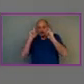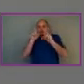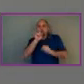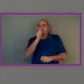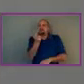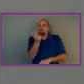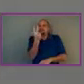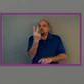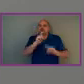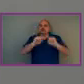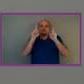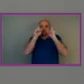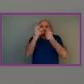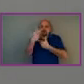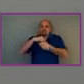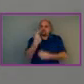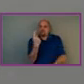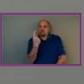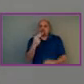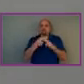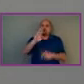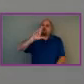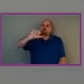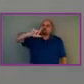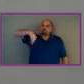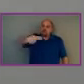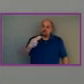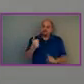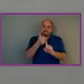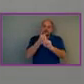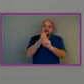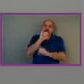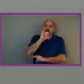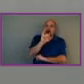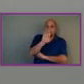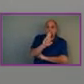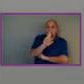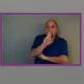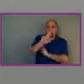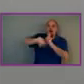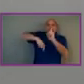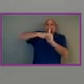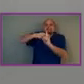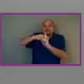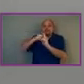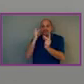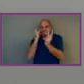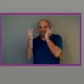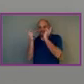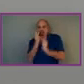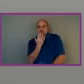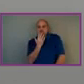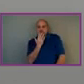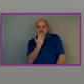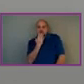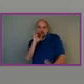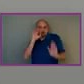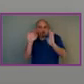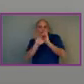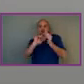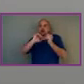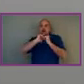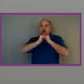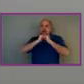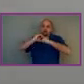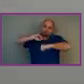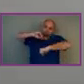2-in-1 camera called Ralph, which takes infrared and visible color images by scanning the surface of each asteroid